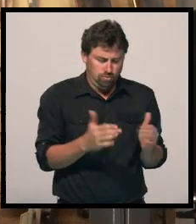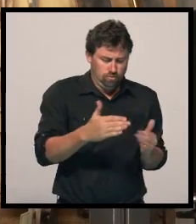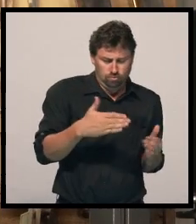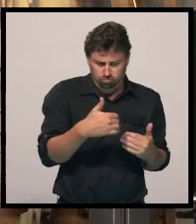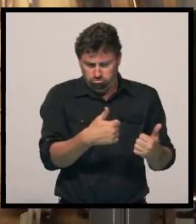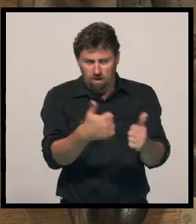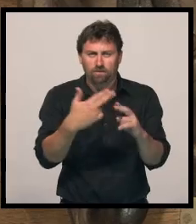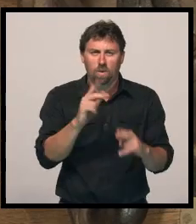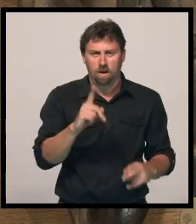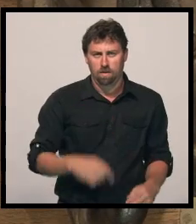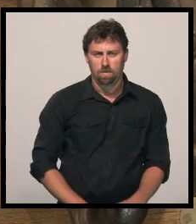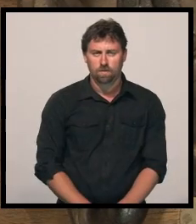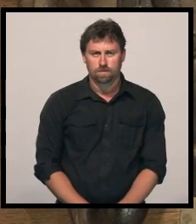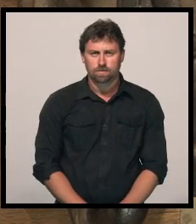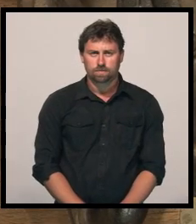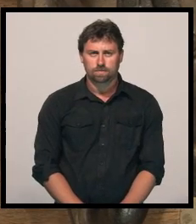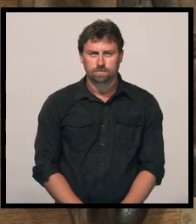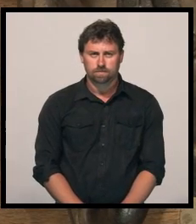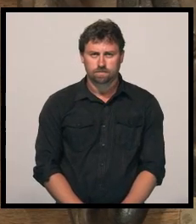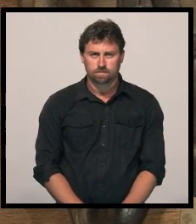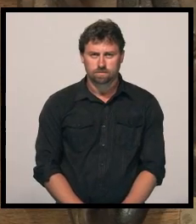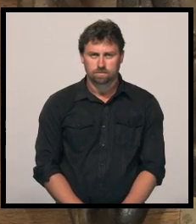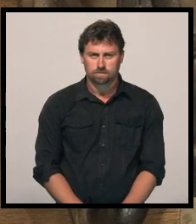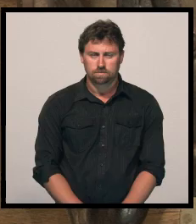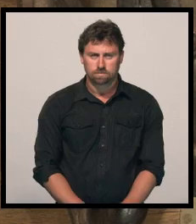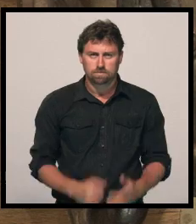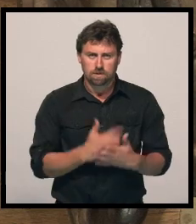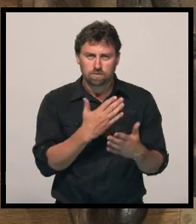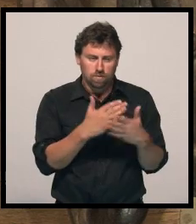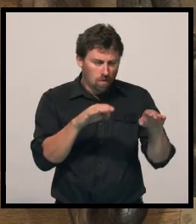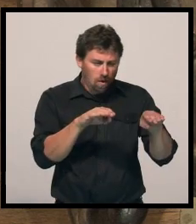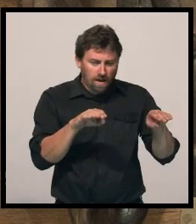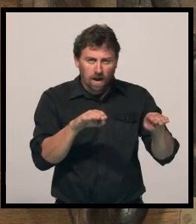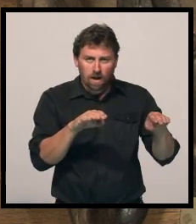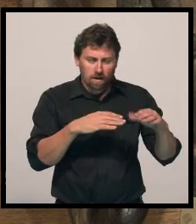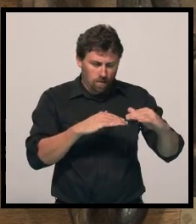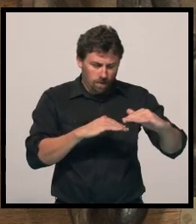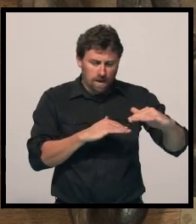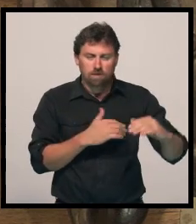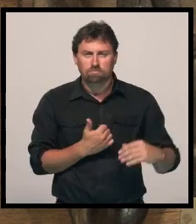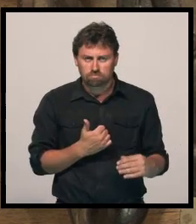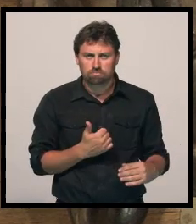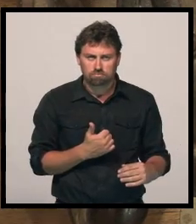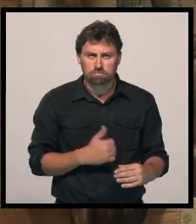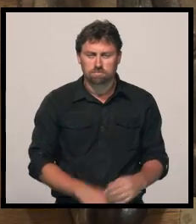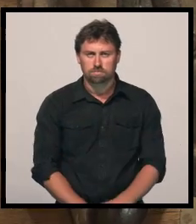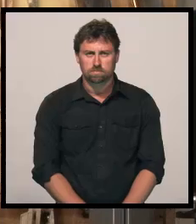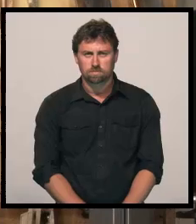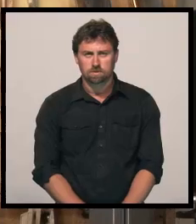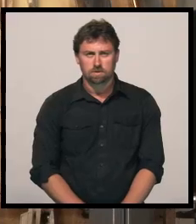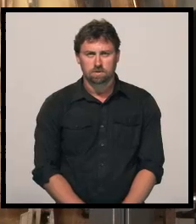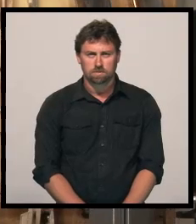there. Make sure you get a bit of overhang front and bottom. You can see a bit of the side showing. Again, doesn't